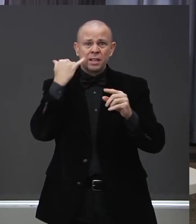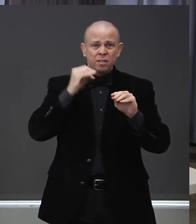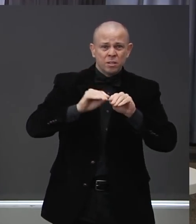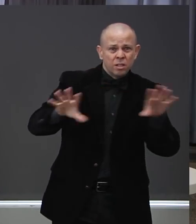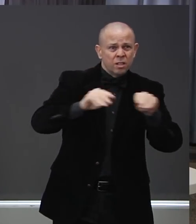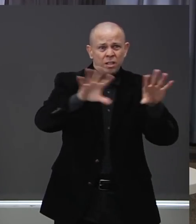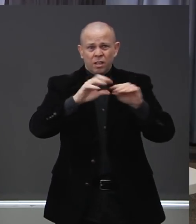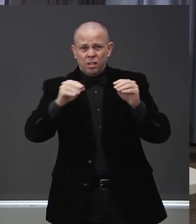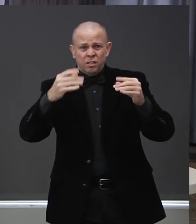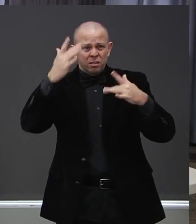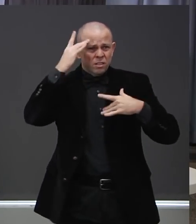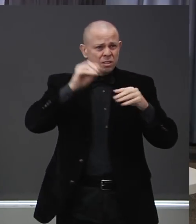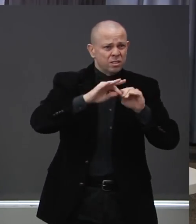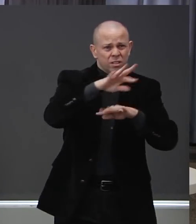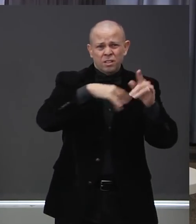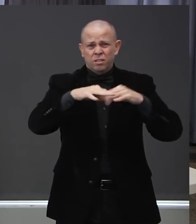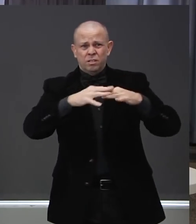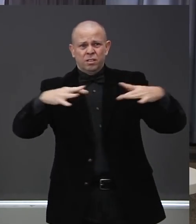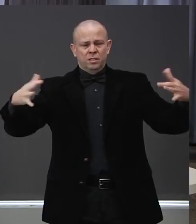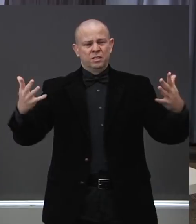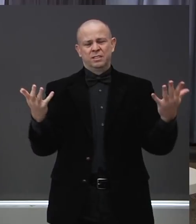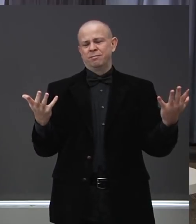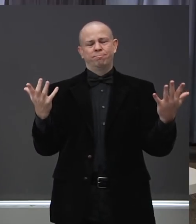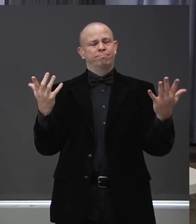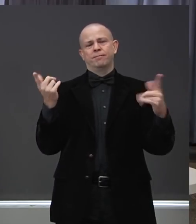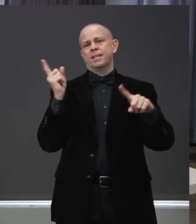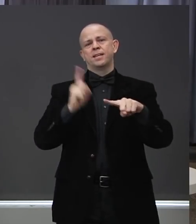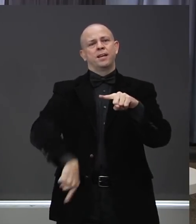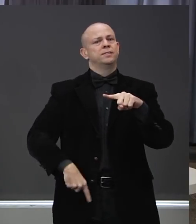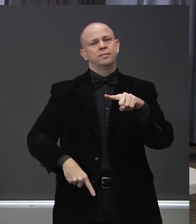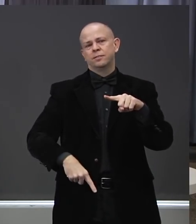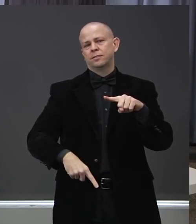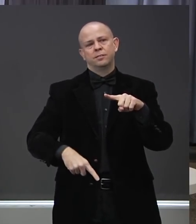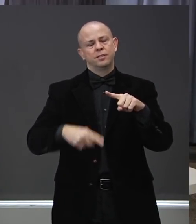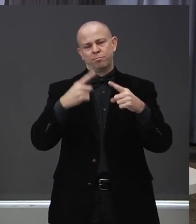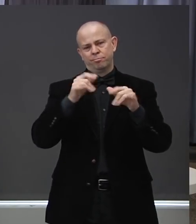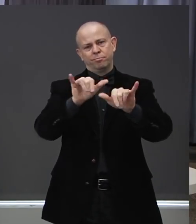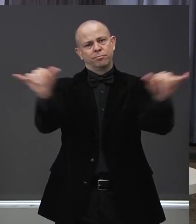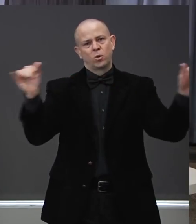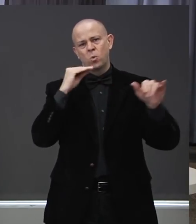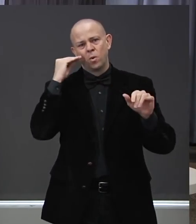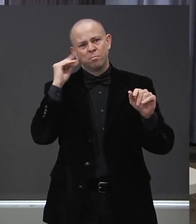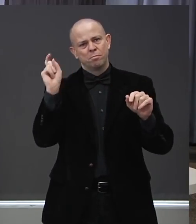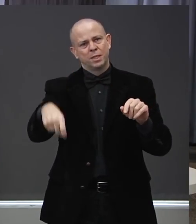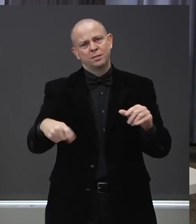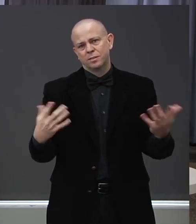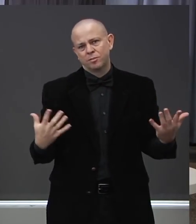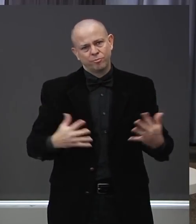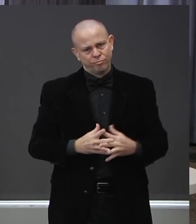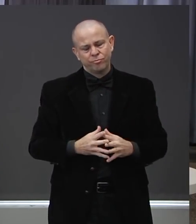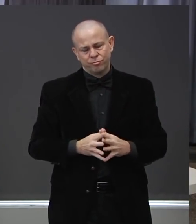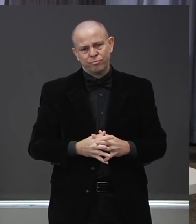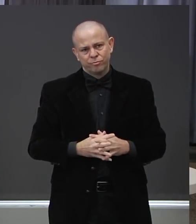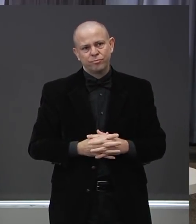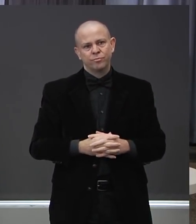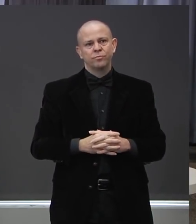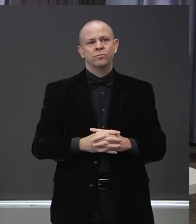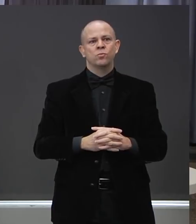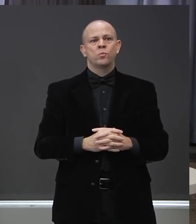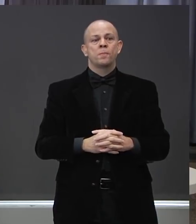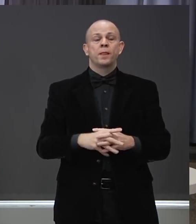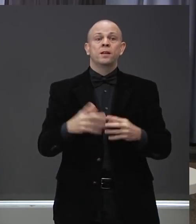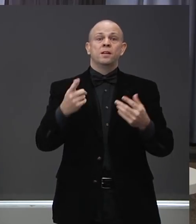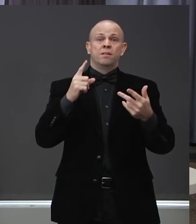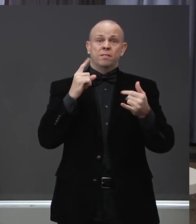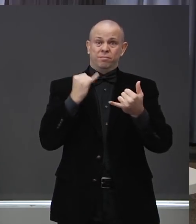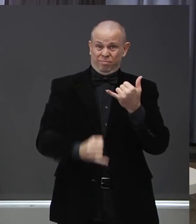districts that COVID-19 is spreading too rapidly in the community and it's too soon to reopen. Finally, because the metrics take